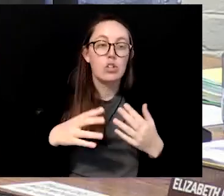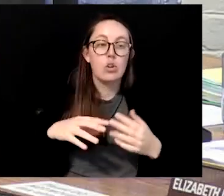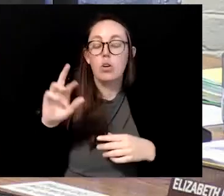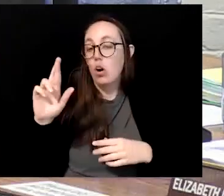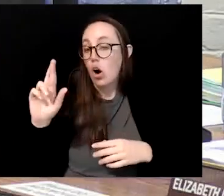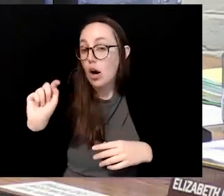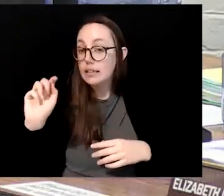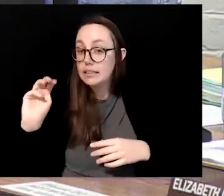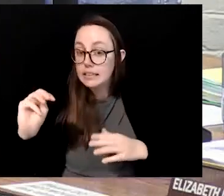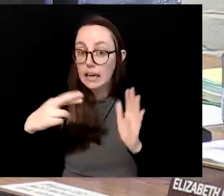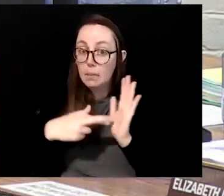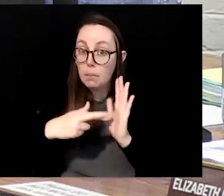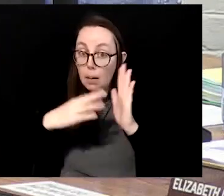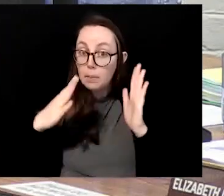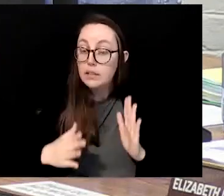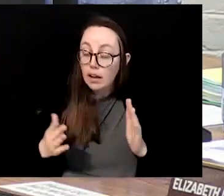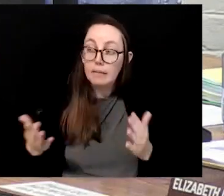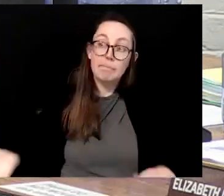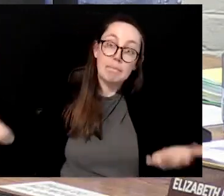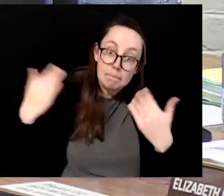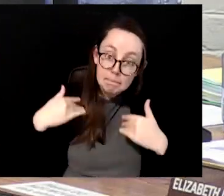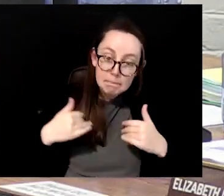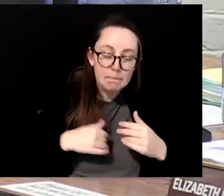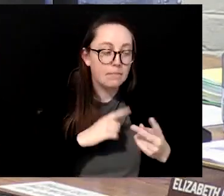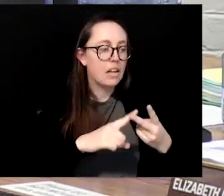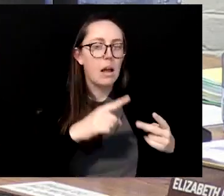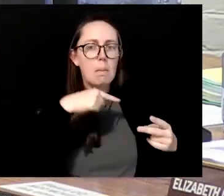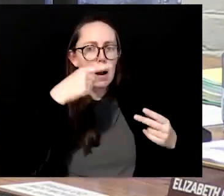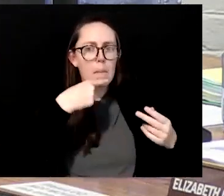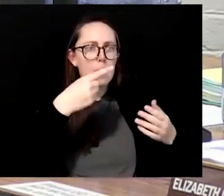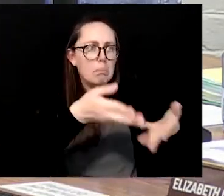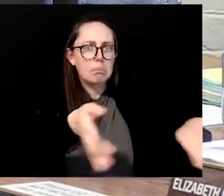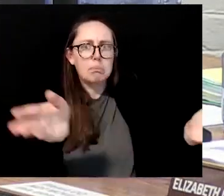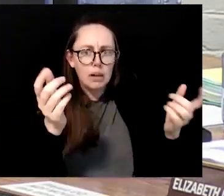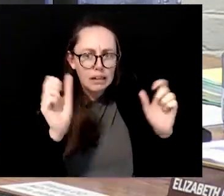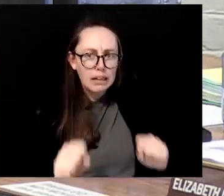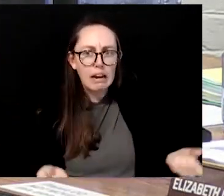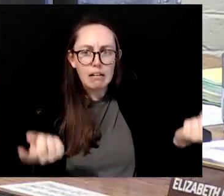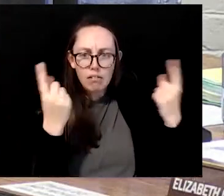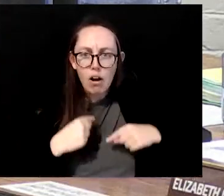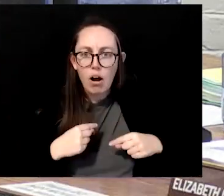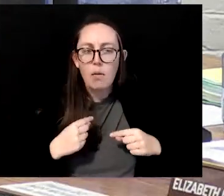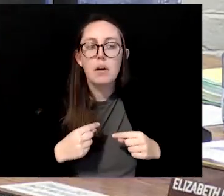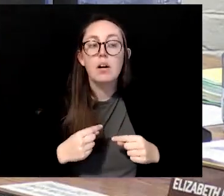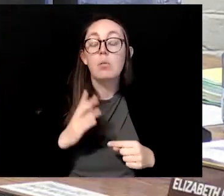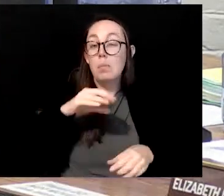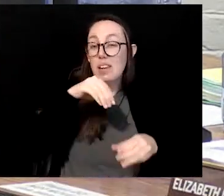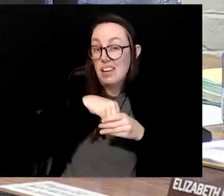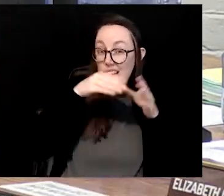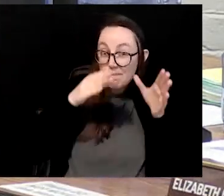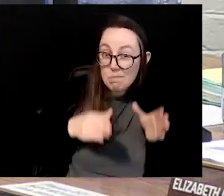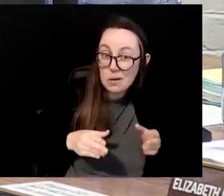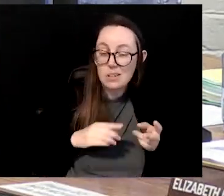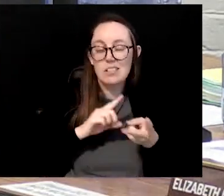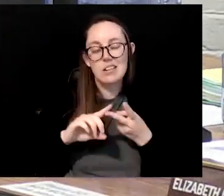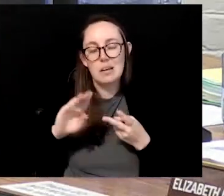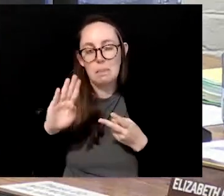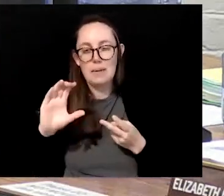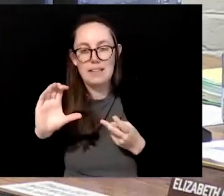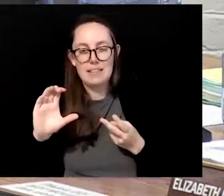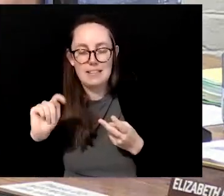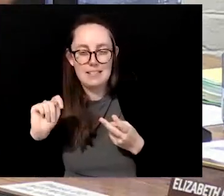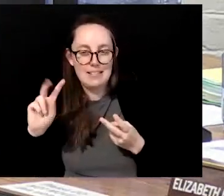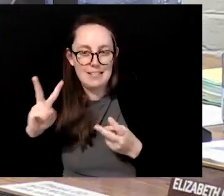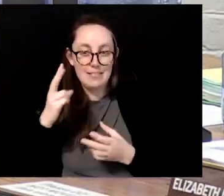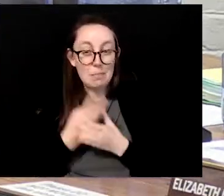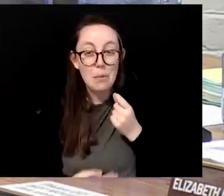the public are invited to join it's going to be in person and it will also be on DC TV um also I